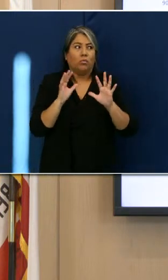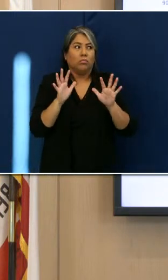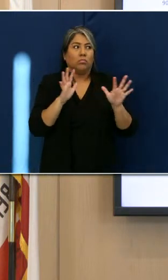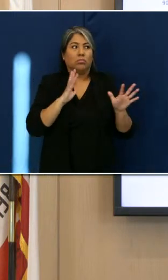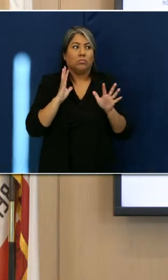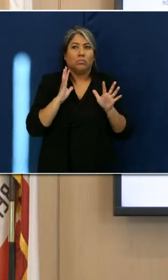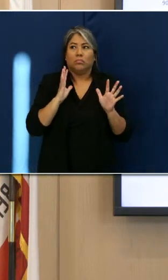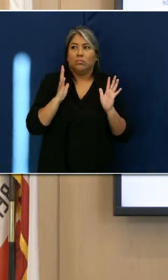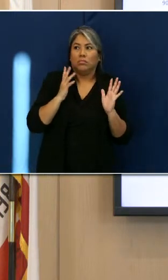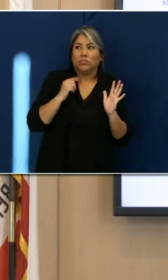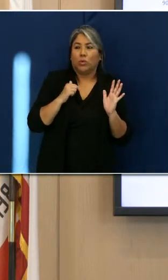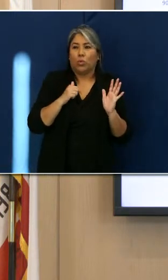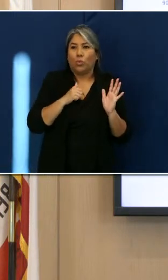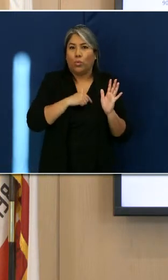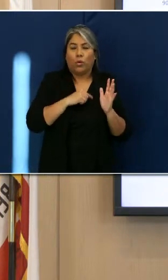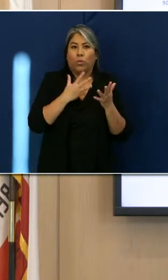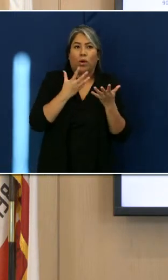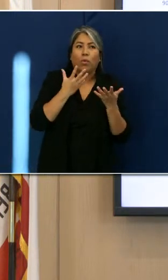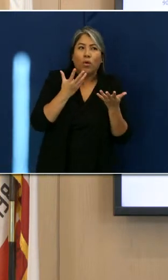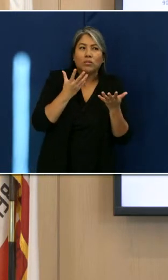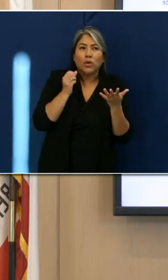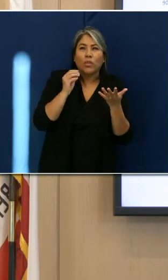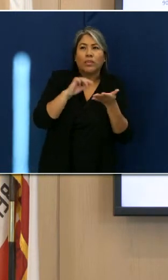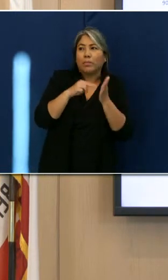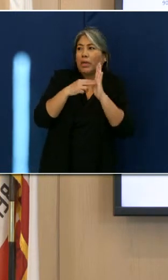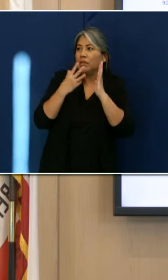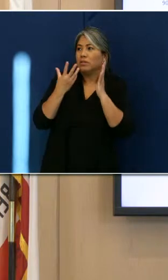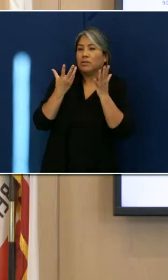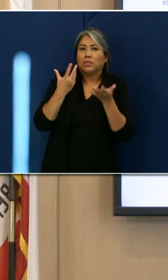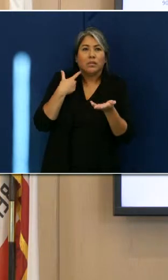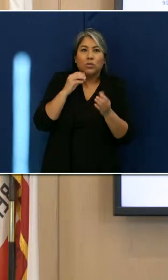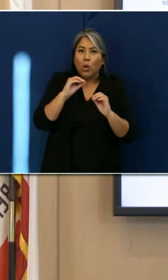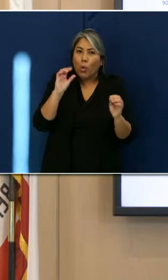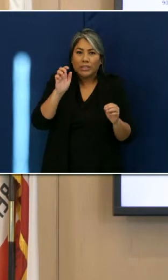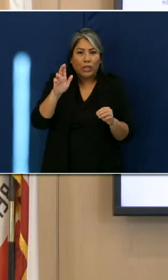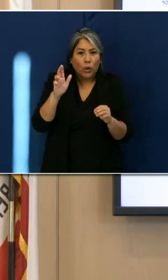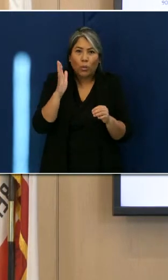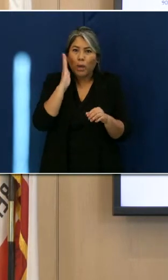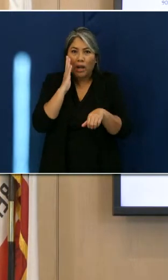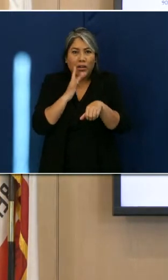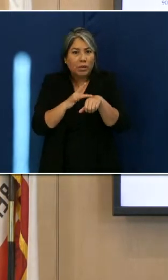like super, super low, no ICU availability?